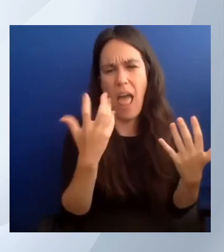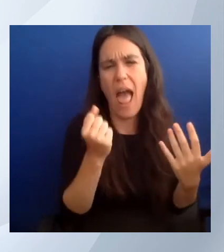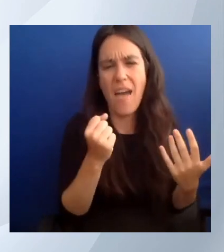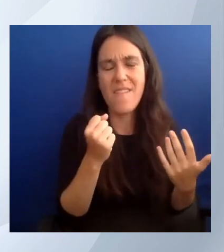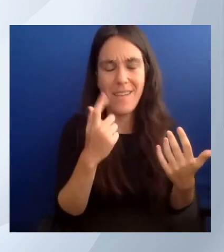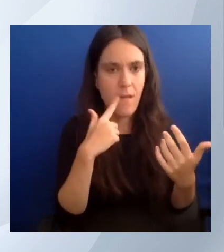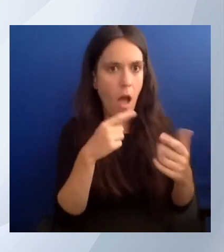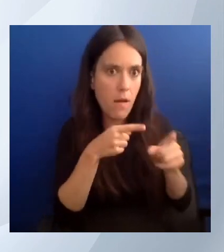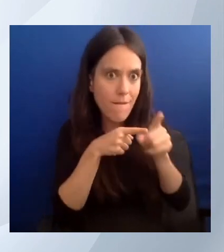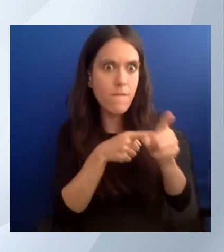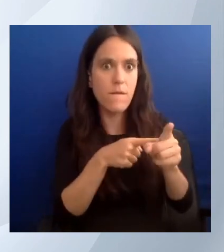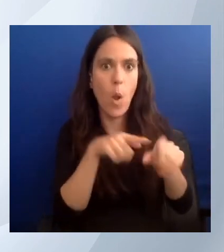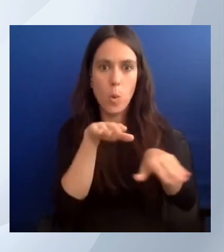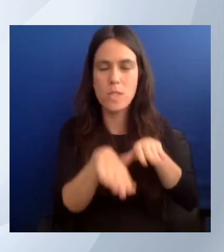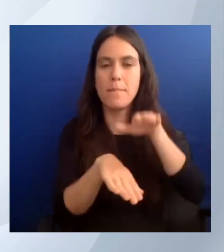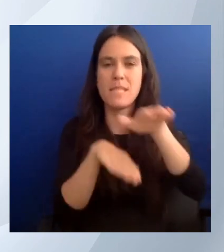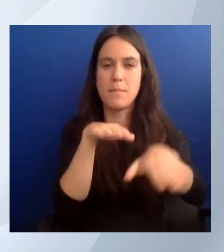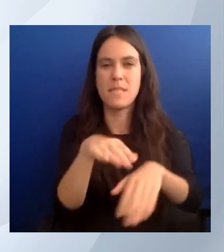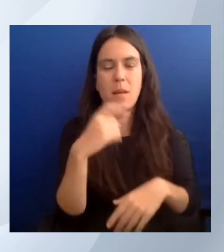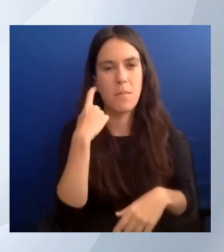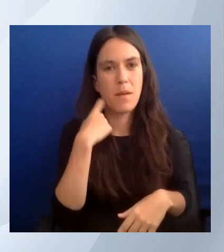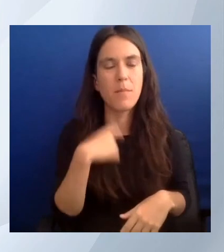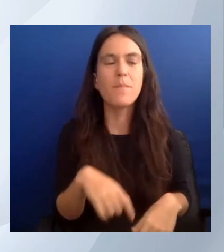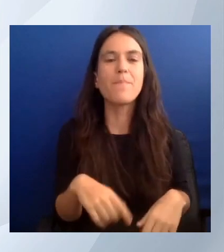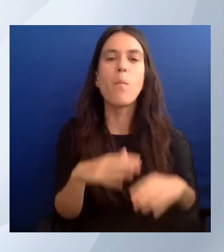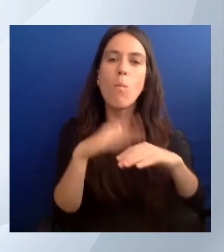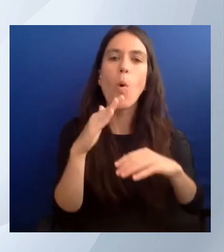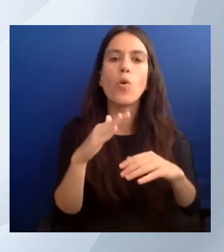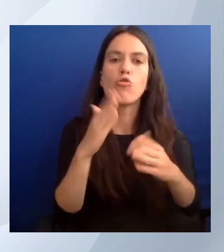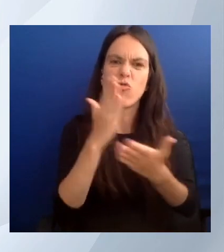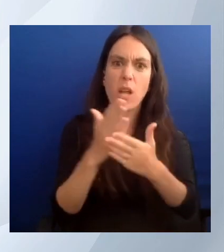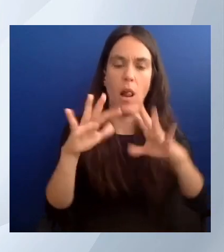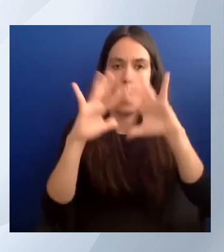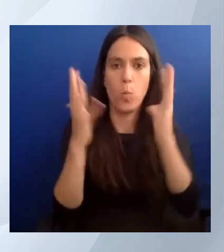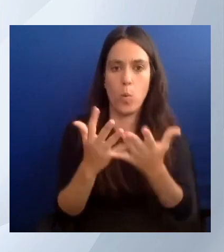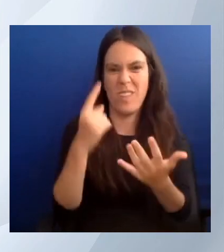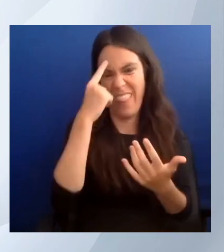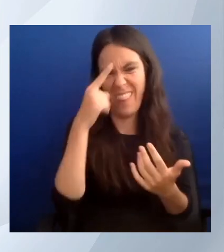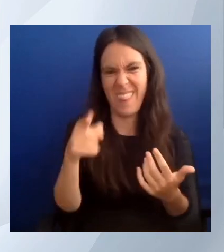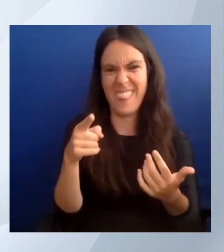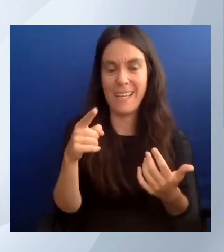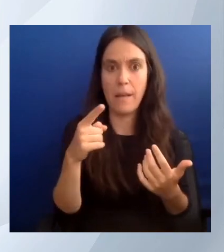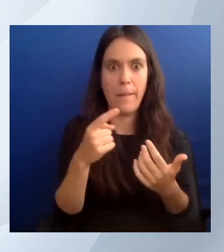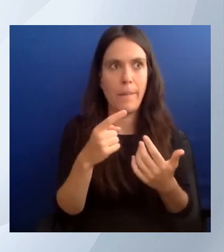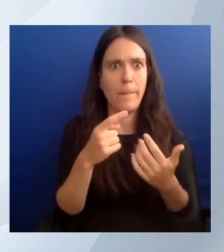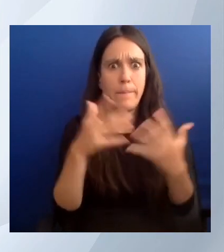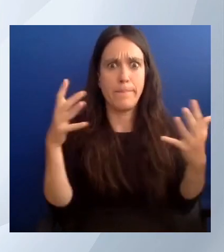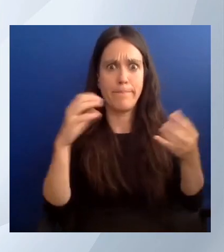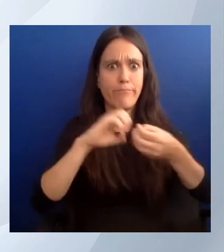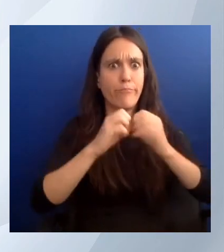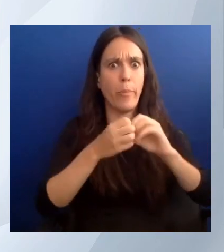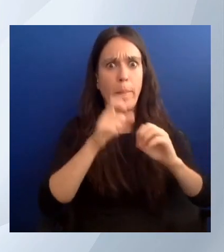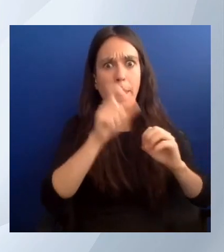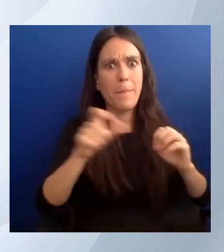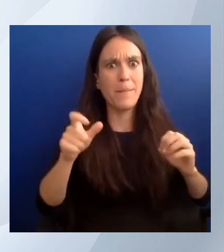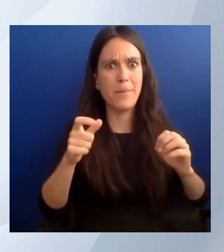But make sure you're doing something real world. Because I think the biggest issue that I see a lot of people having is, cool, I've got this hello world,